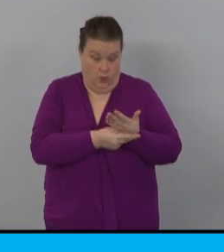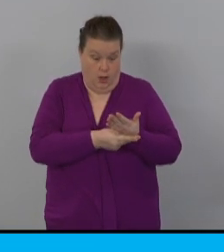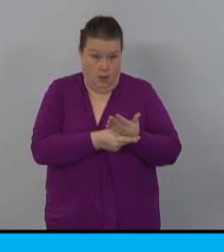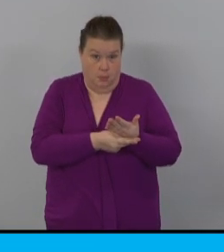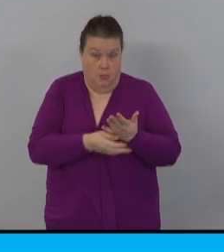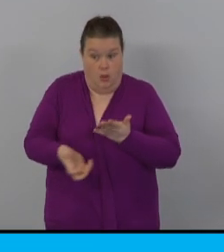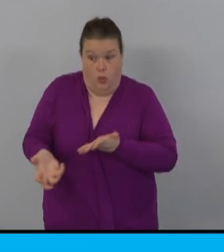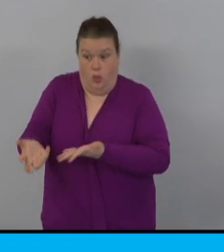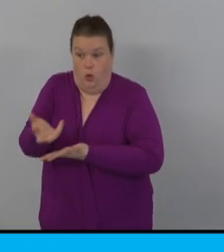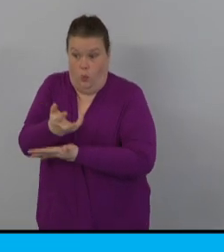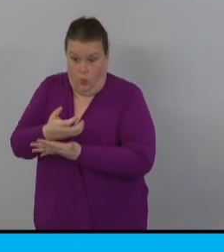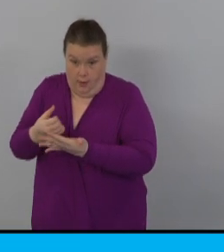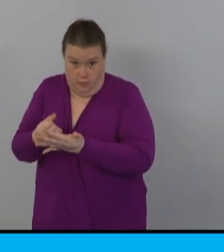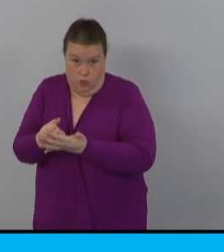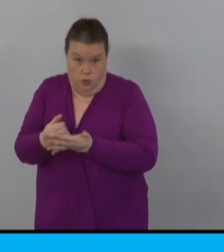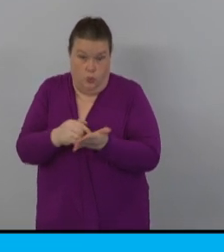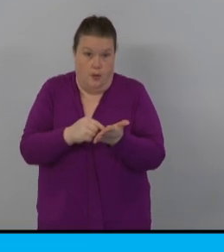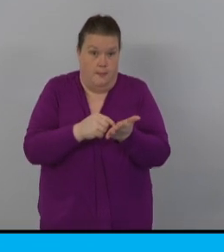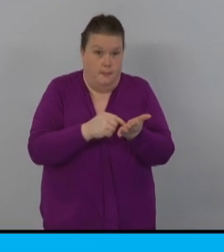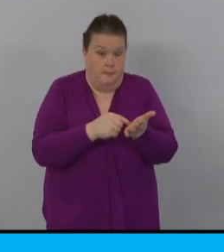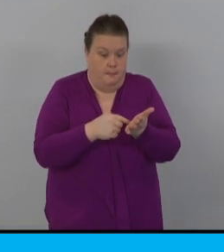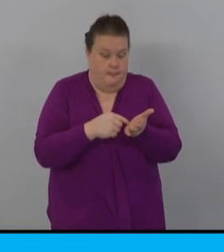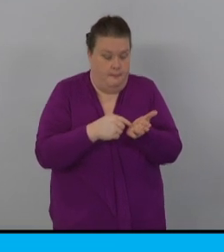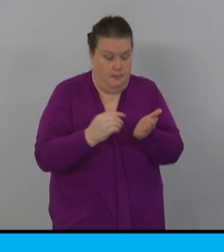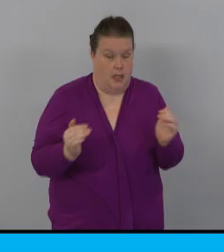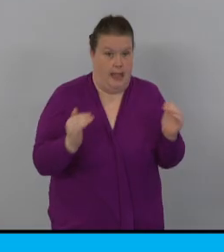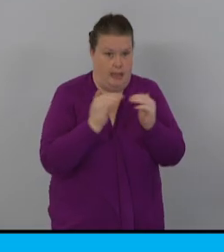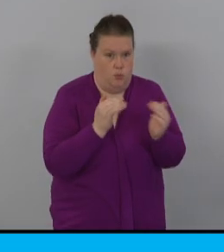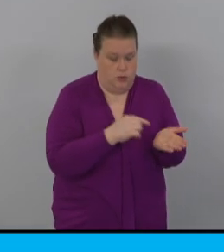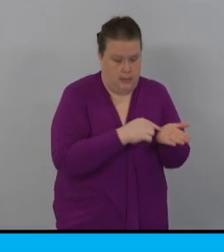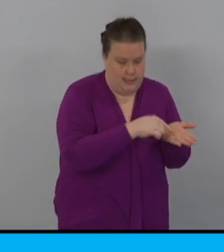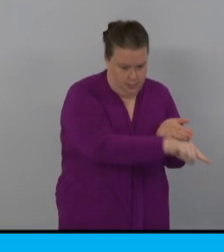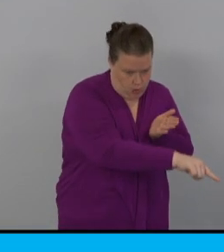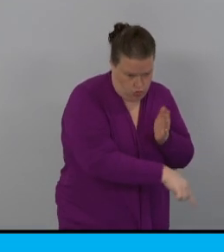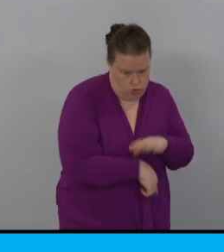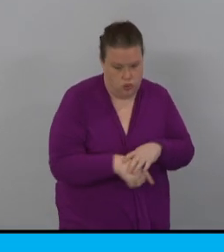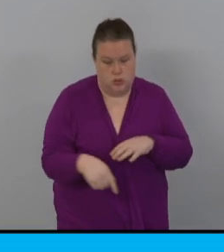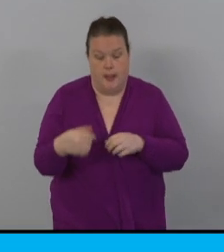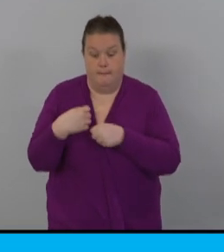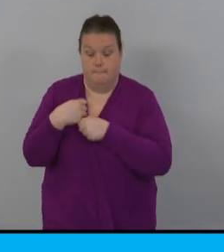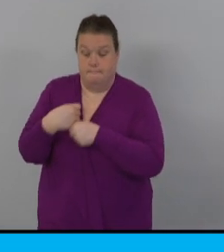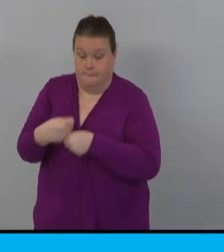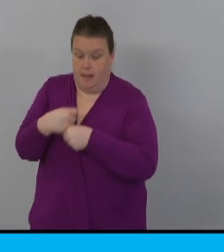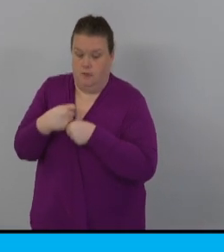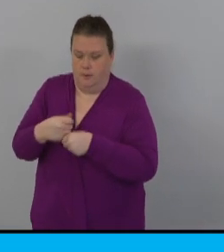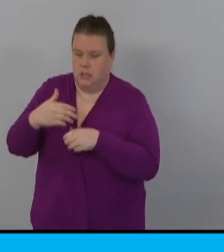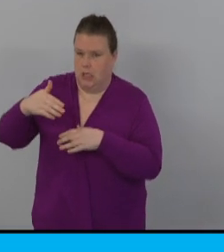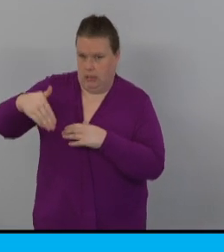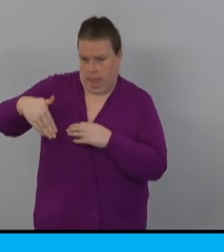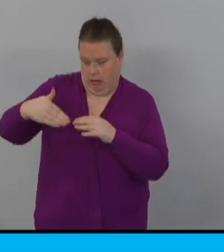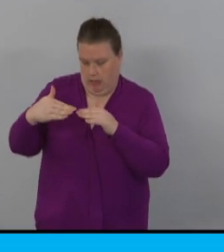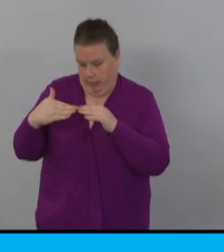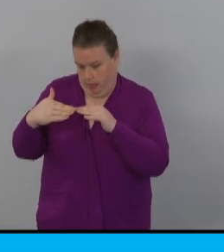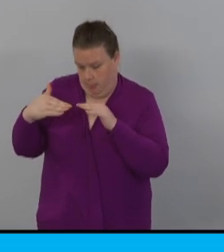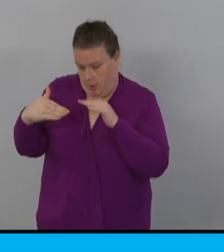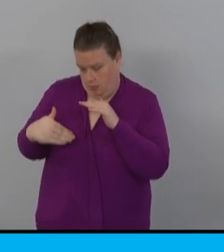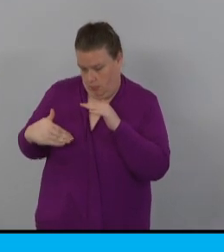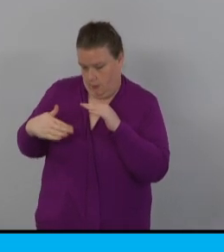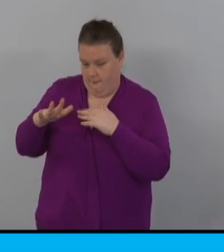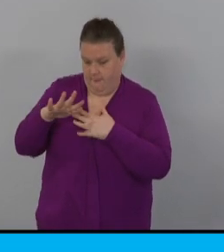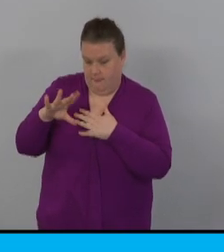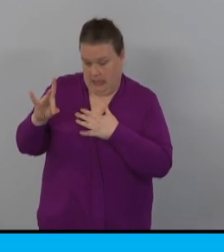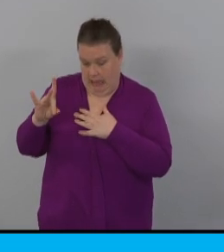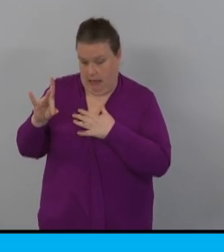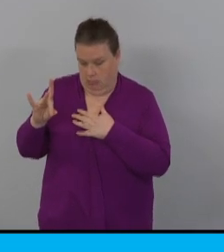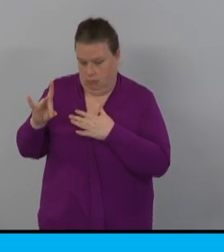short, even with the increase that we did of funding its program. So it's about $67,000 or $68,000 short